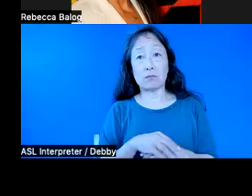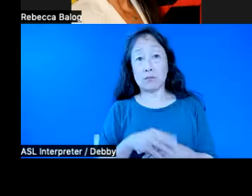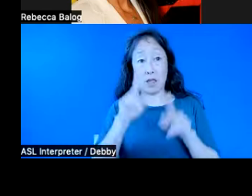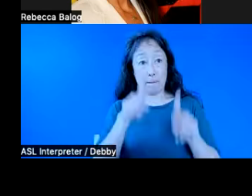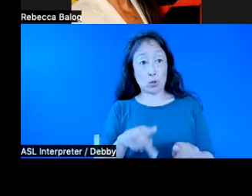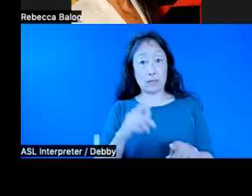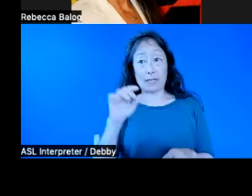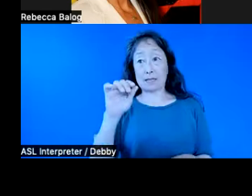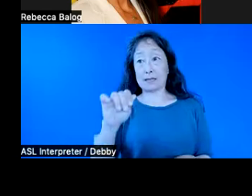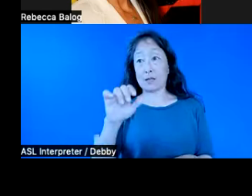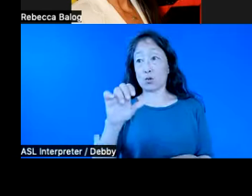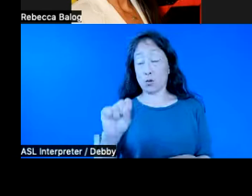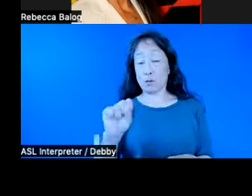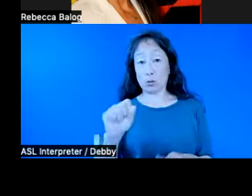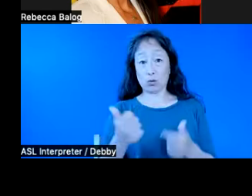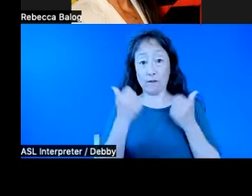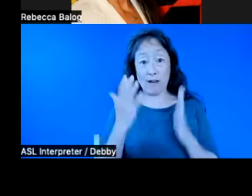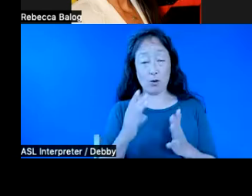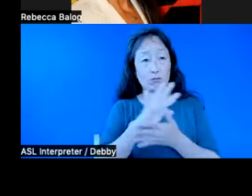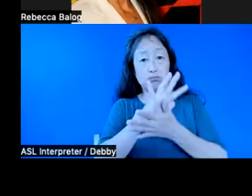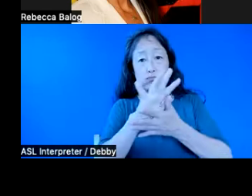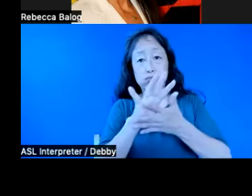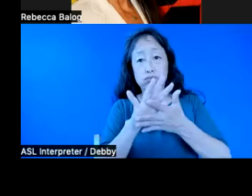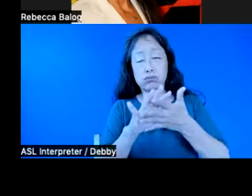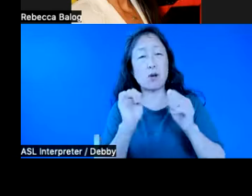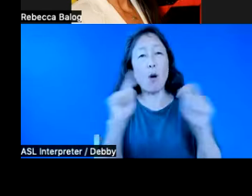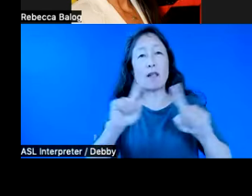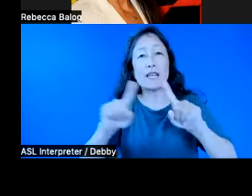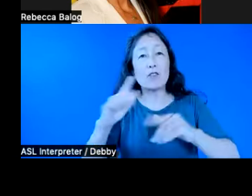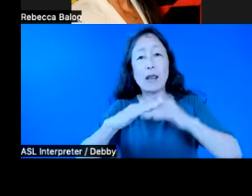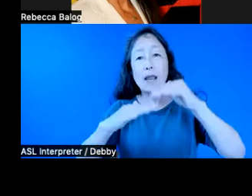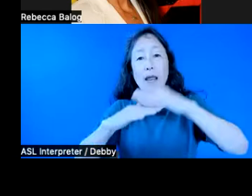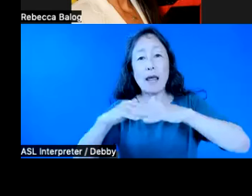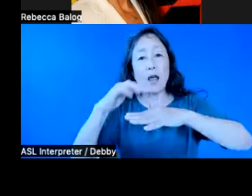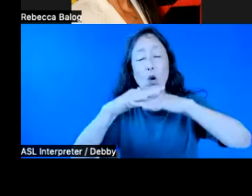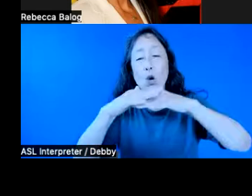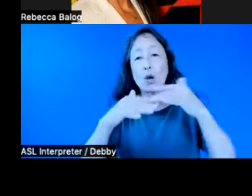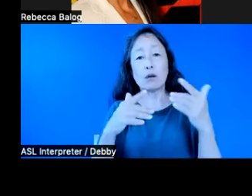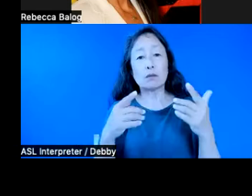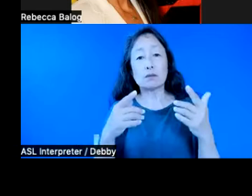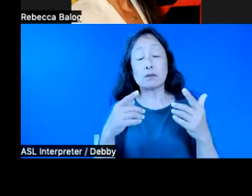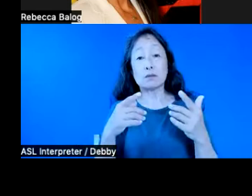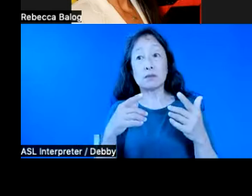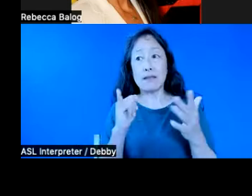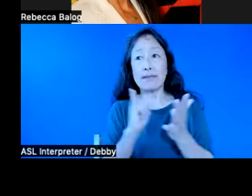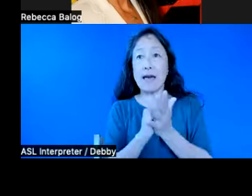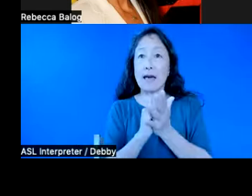home? All of the intersections that come with life in